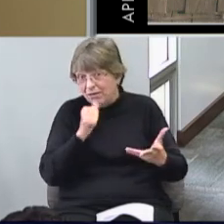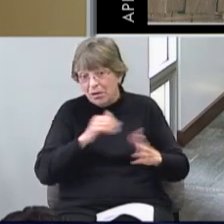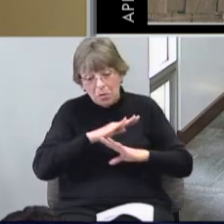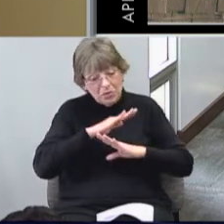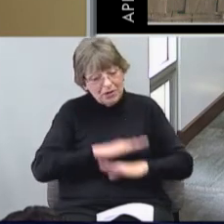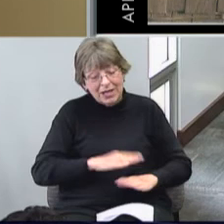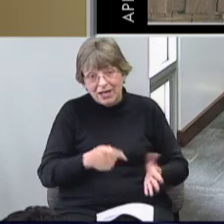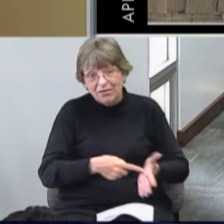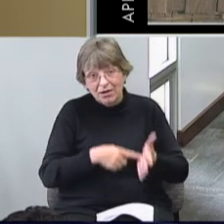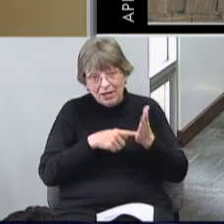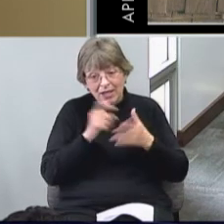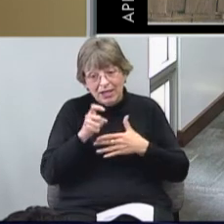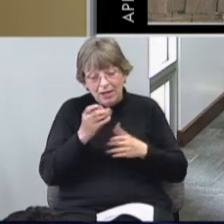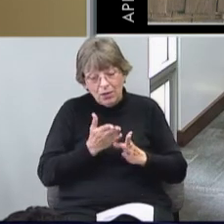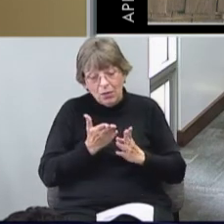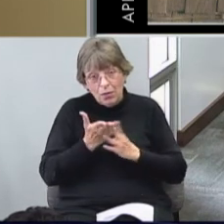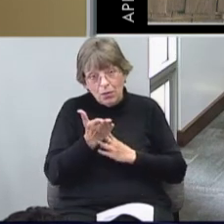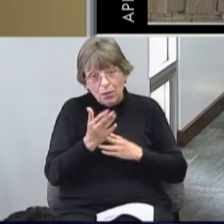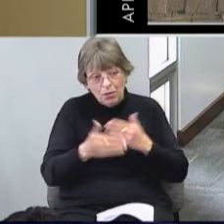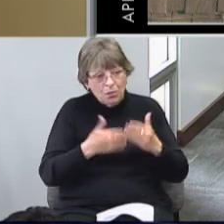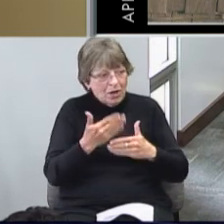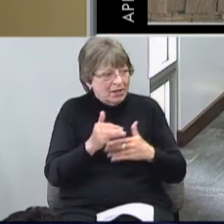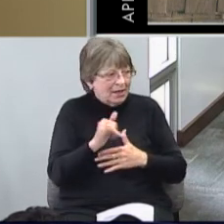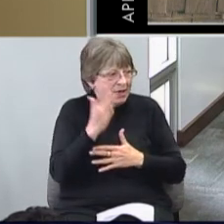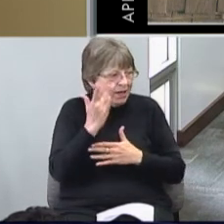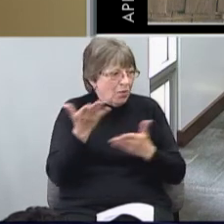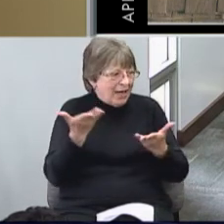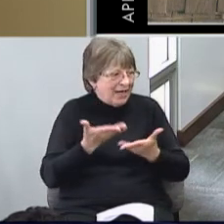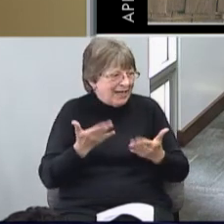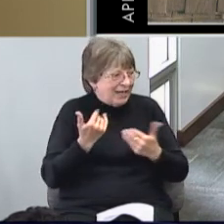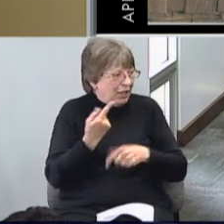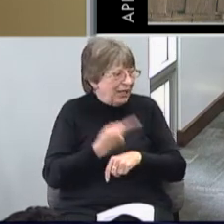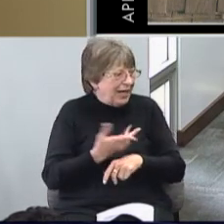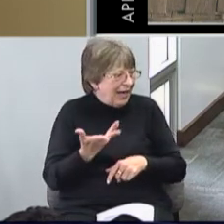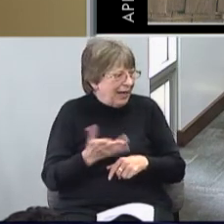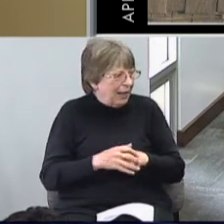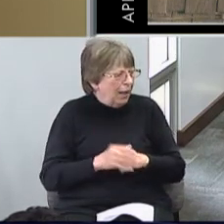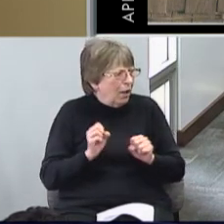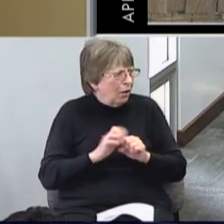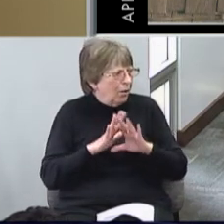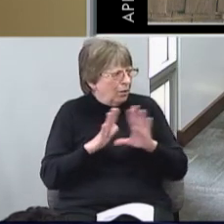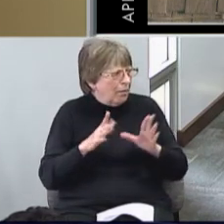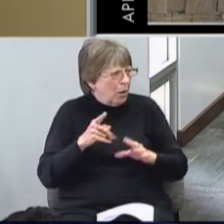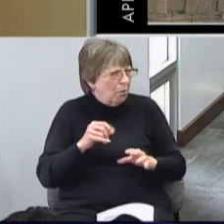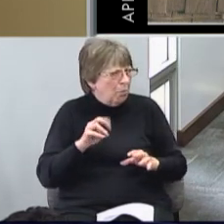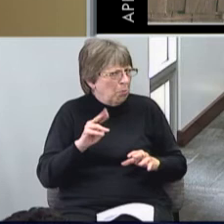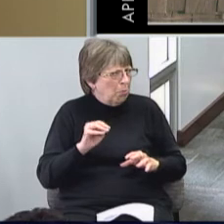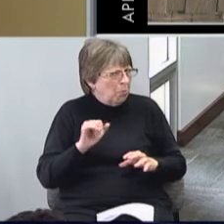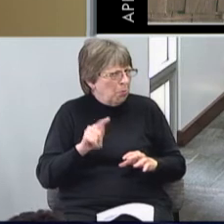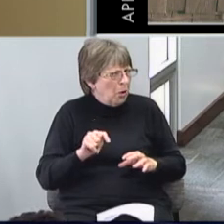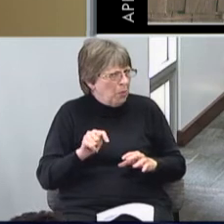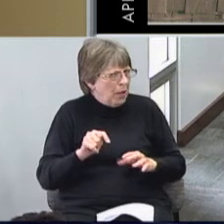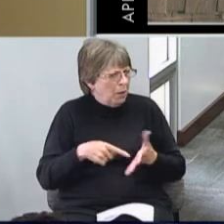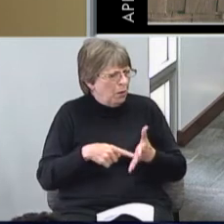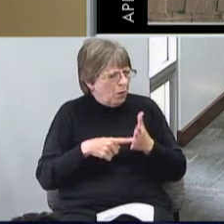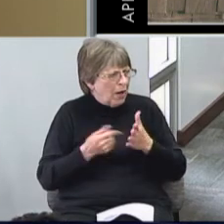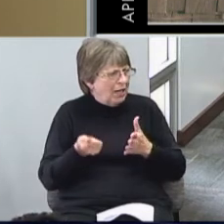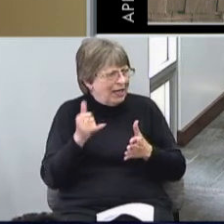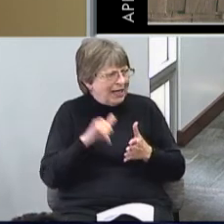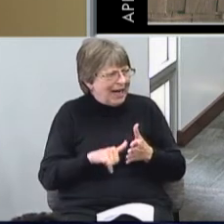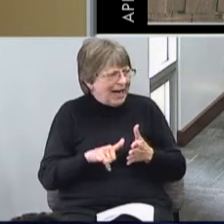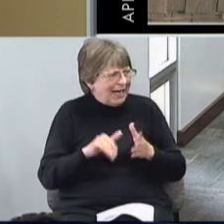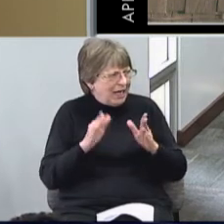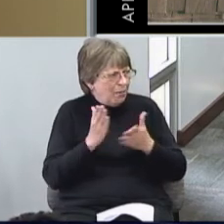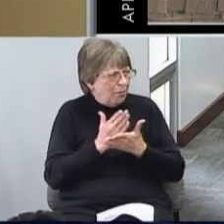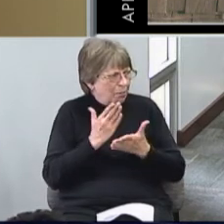criteria, you need to go through the process, and that's why he's here today. Janet, to clarify, would a permit have been required in any part of the city for new